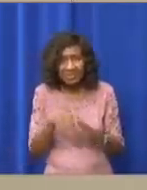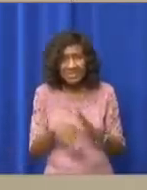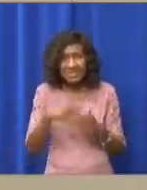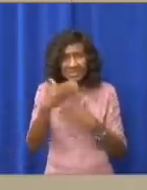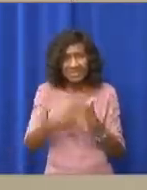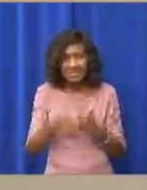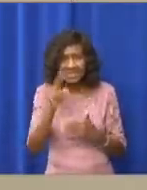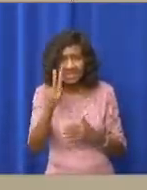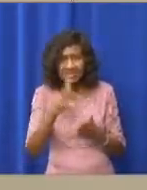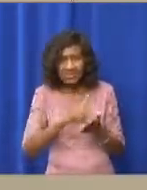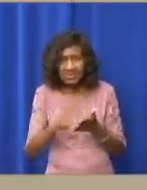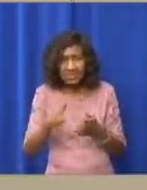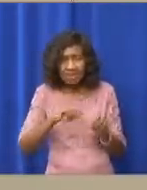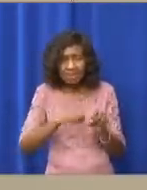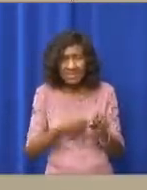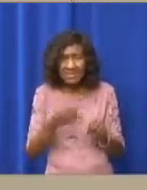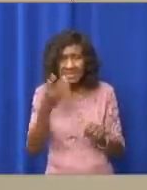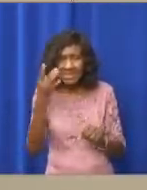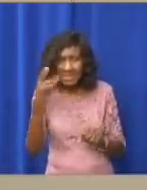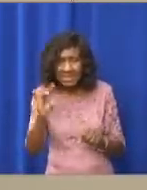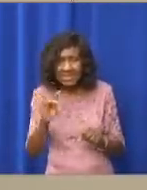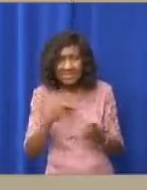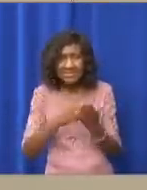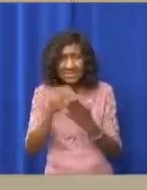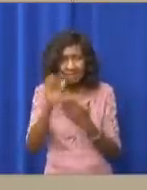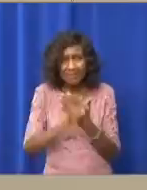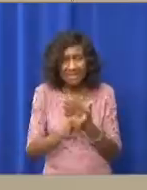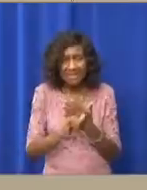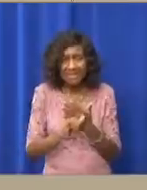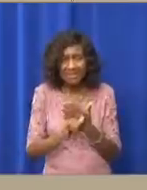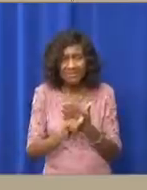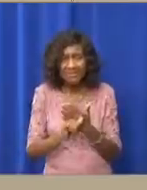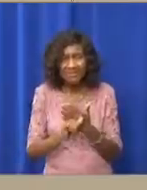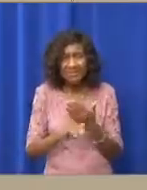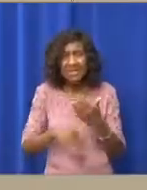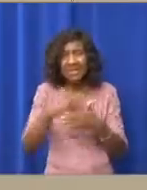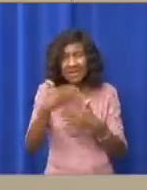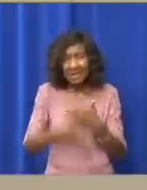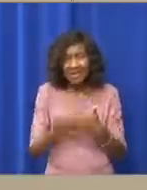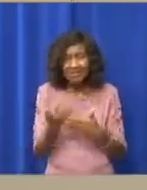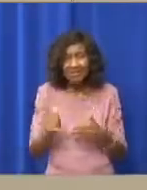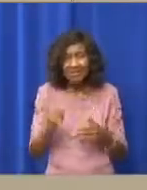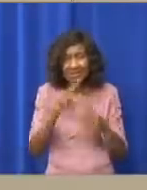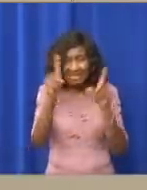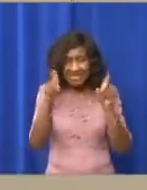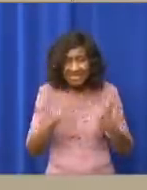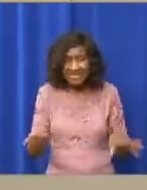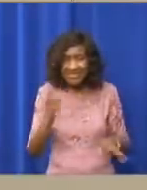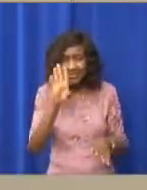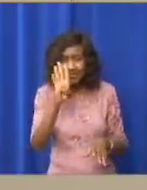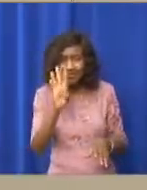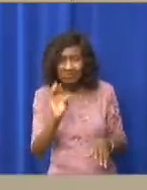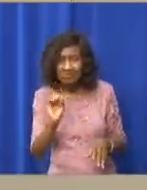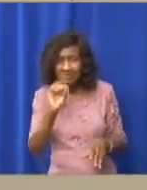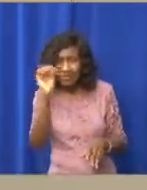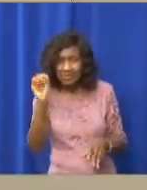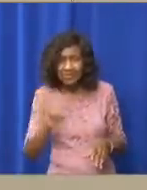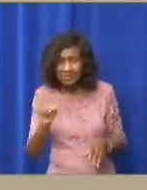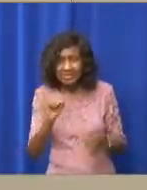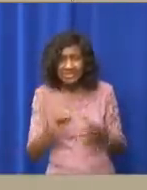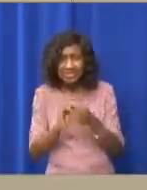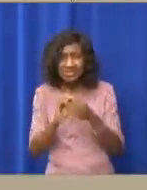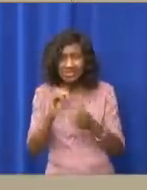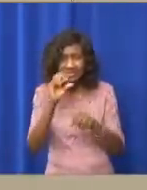the 18th of May. And once we have tested 40% of the construction population, and if the results